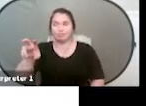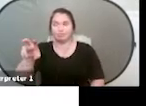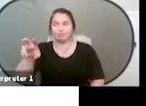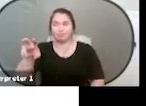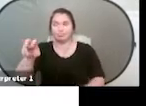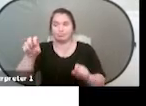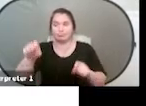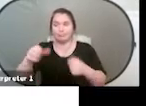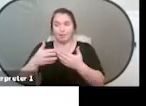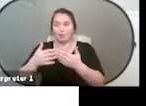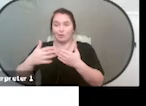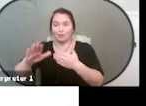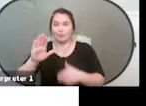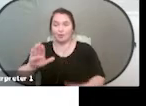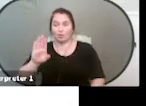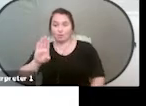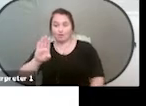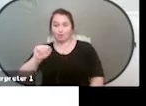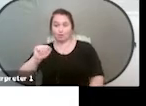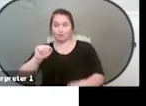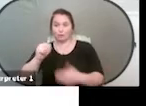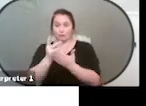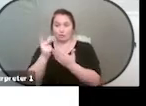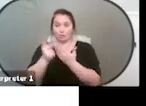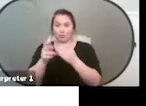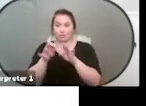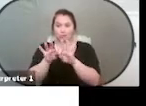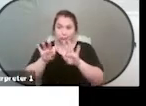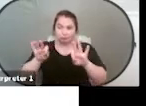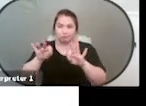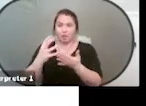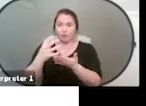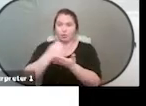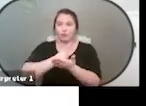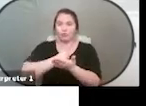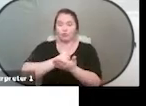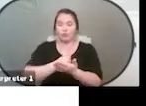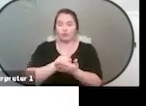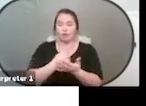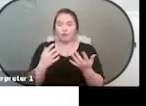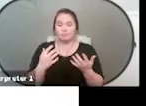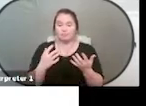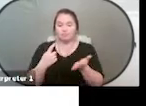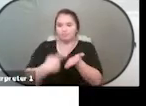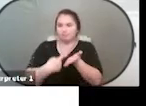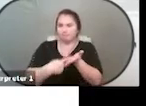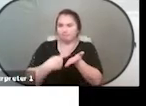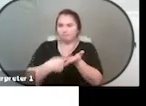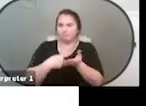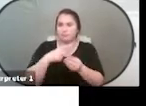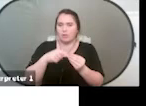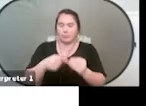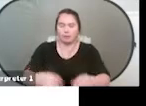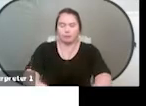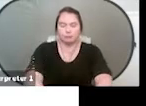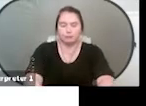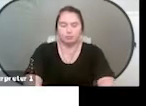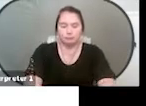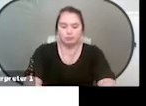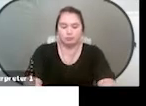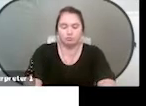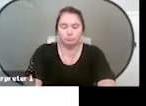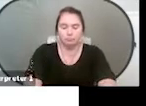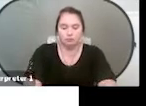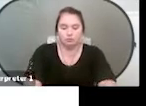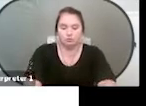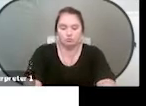the rest of their bachelor's program. And what we talked about was what's unique about PTEC is that